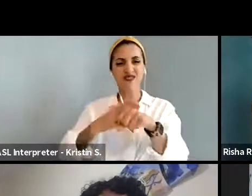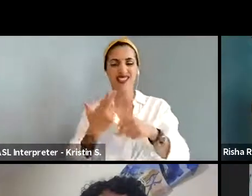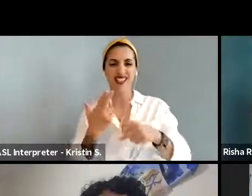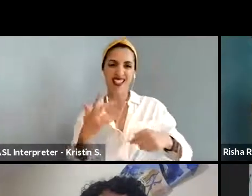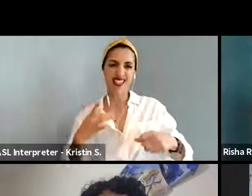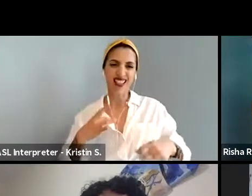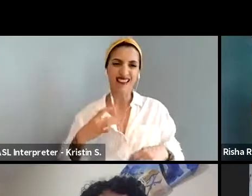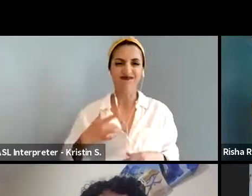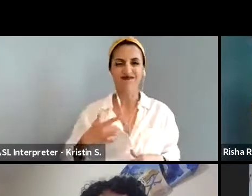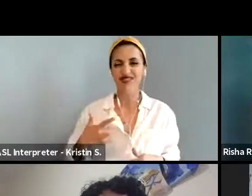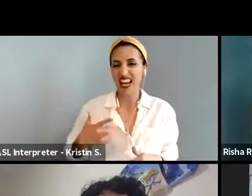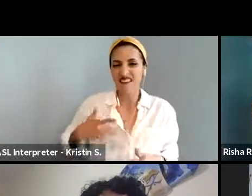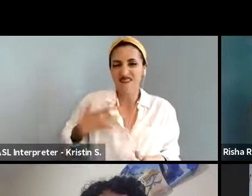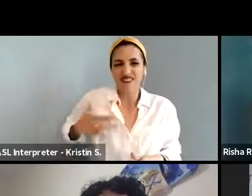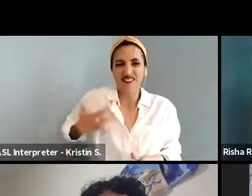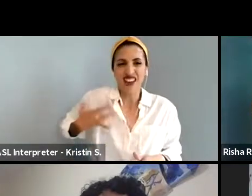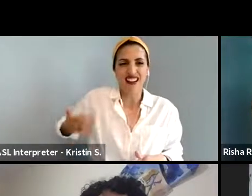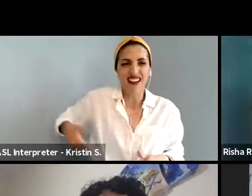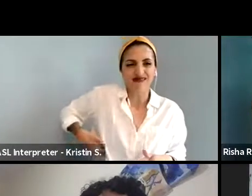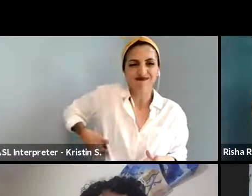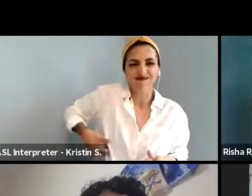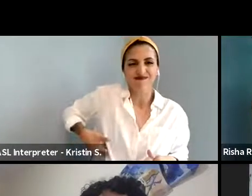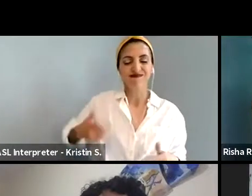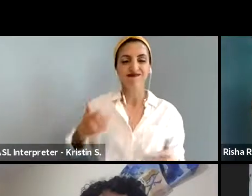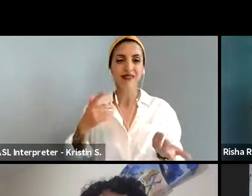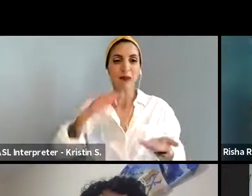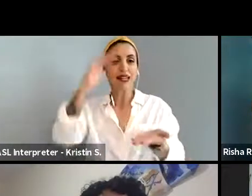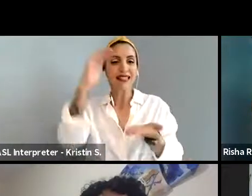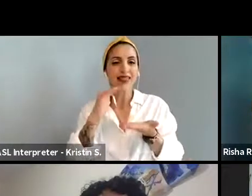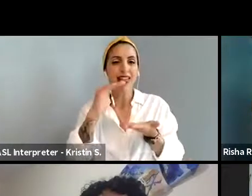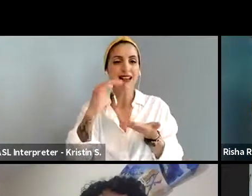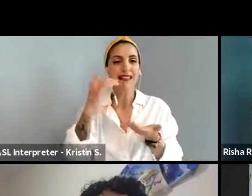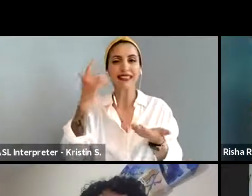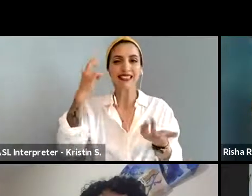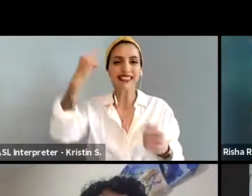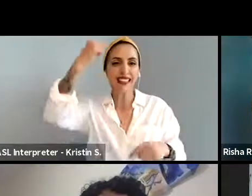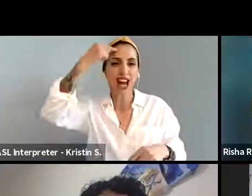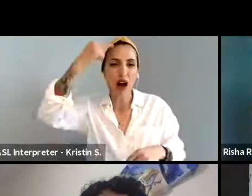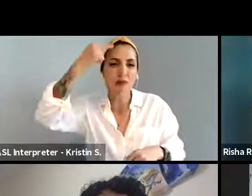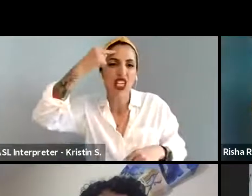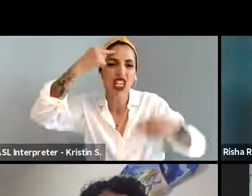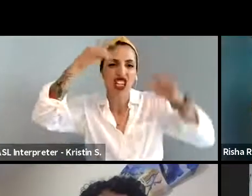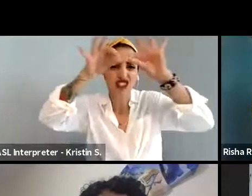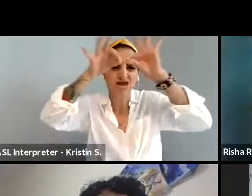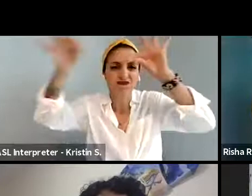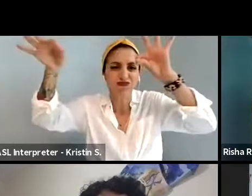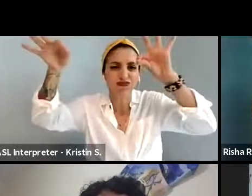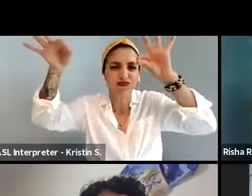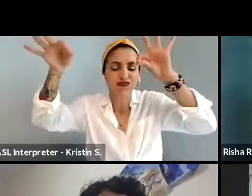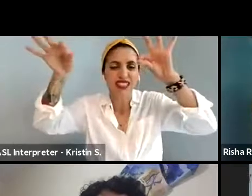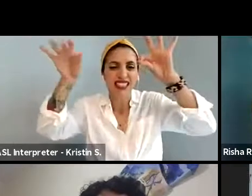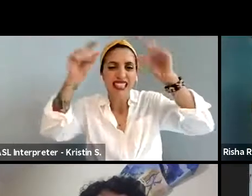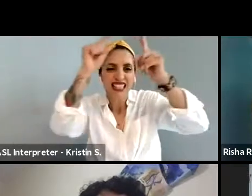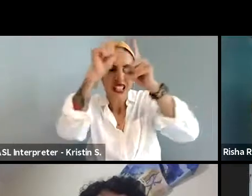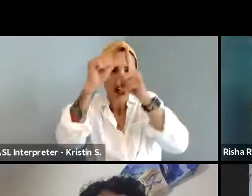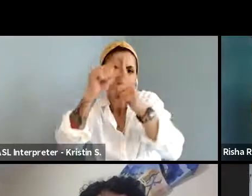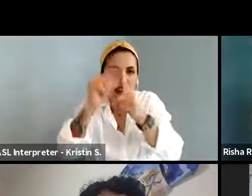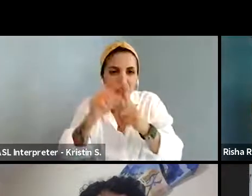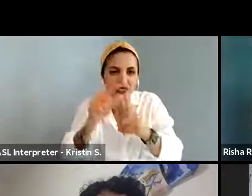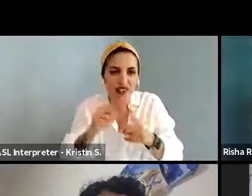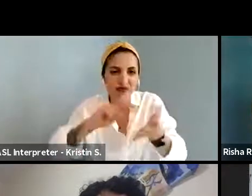and less up here, you know, like as defined, right, terms and